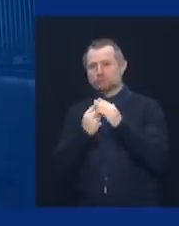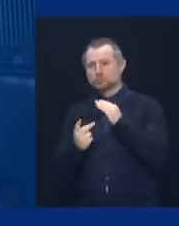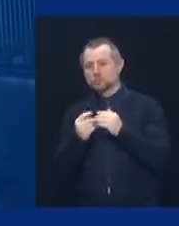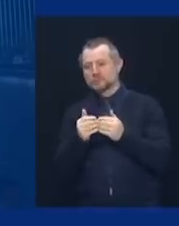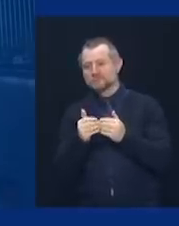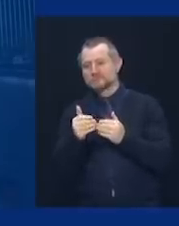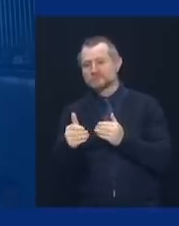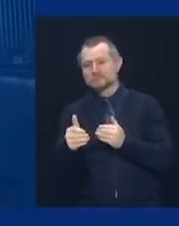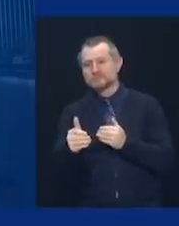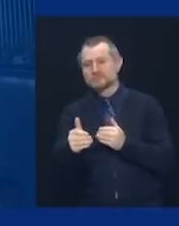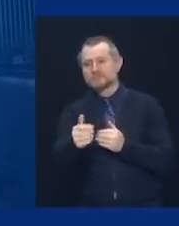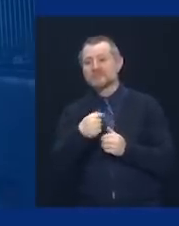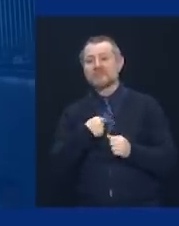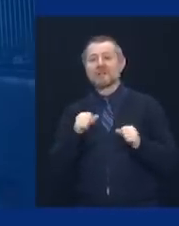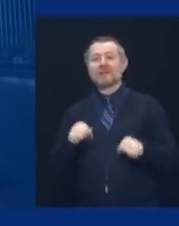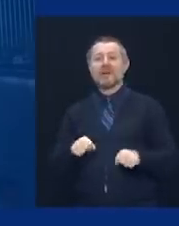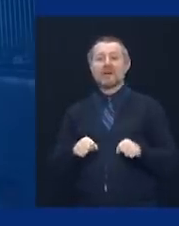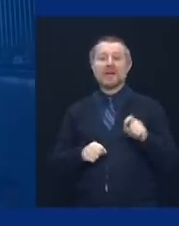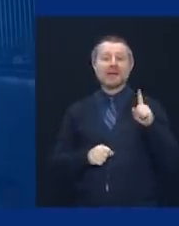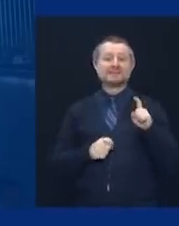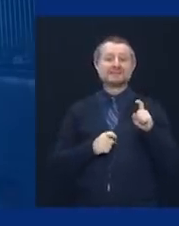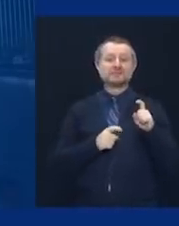to X+1 per day.